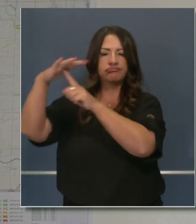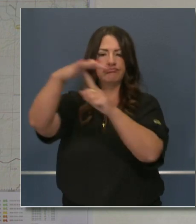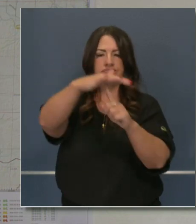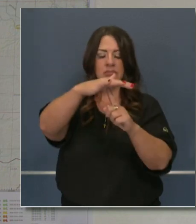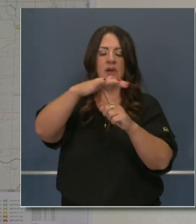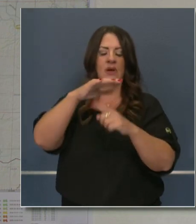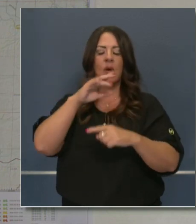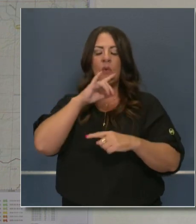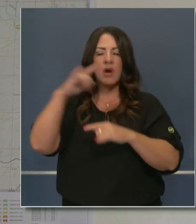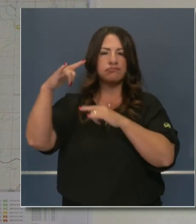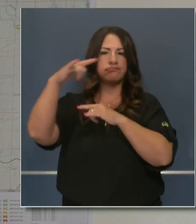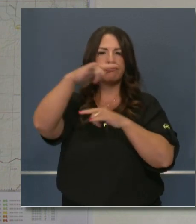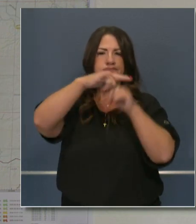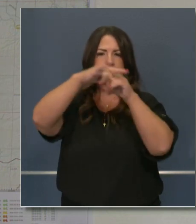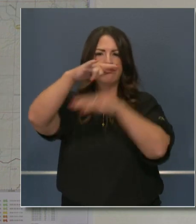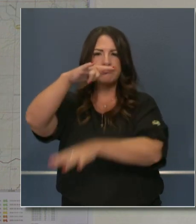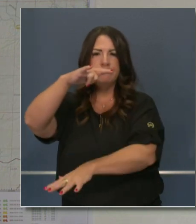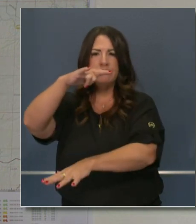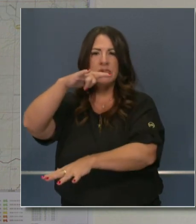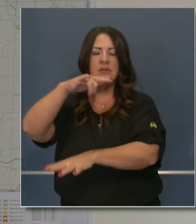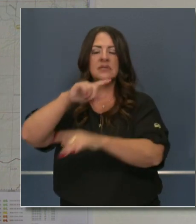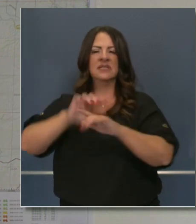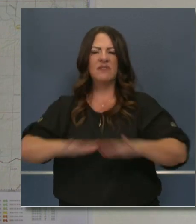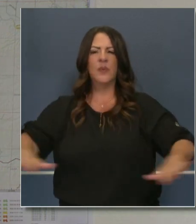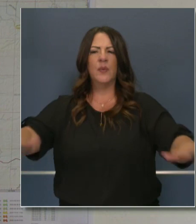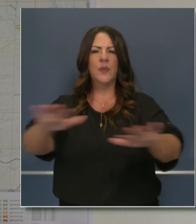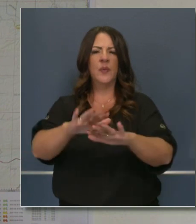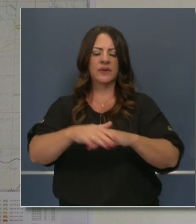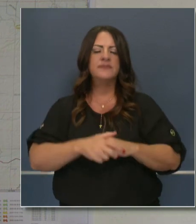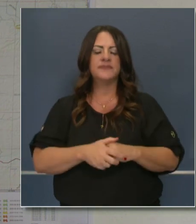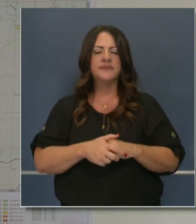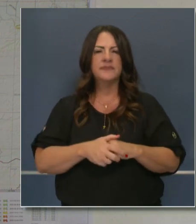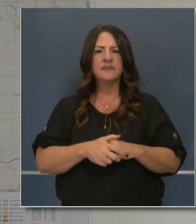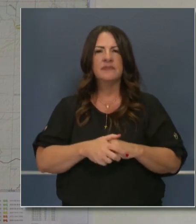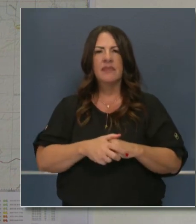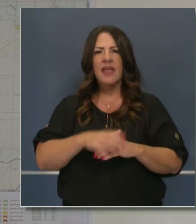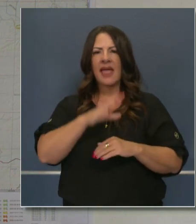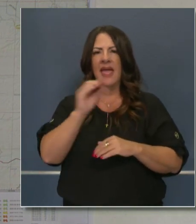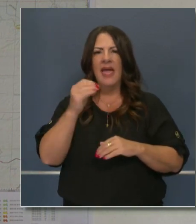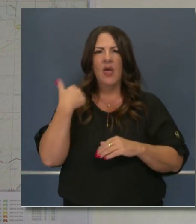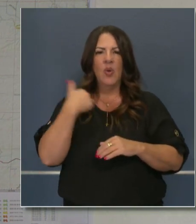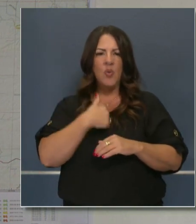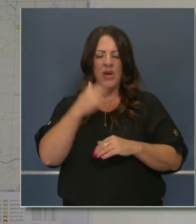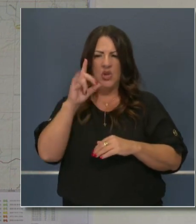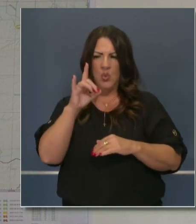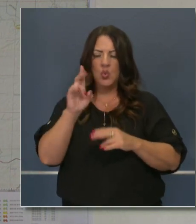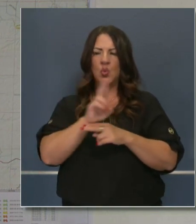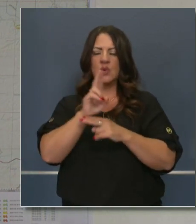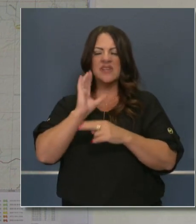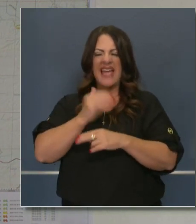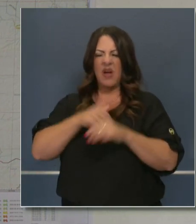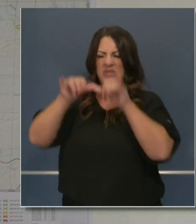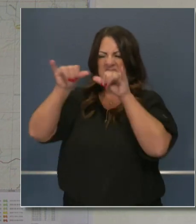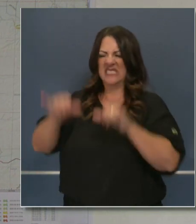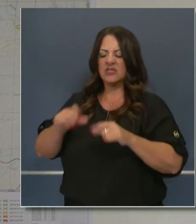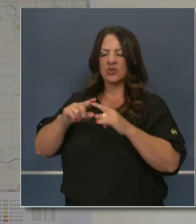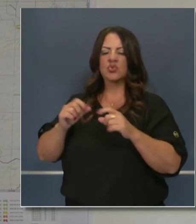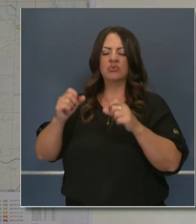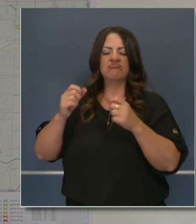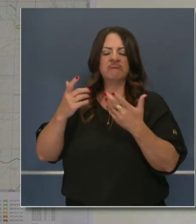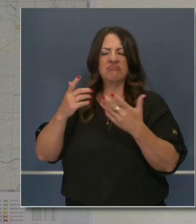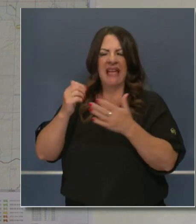bucket-equipped helicopters. We've flown 14 sorties from our modular airborne firefighting systems, which is a system we put in the back of